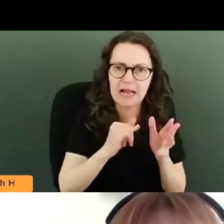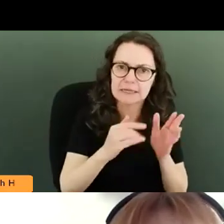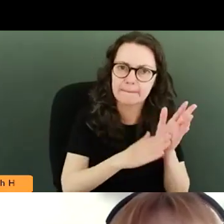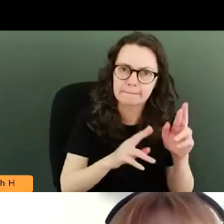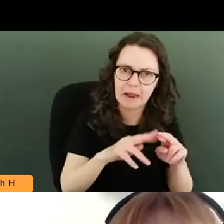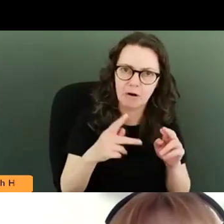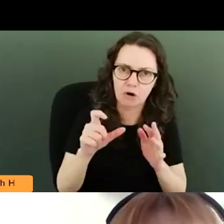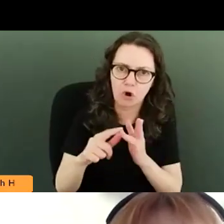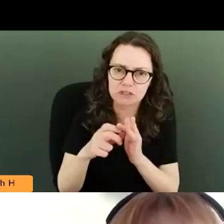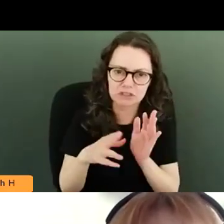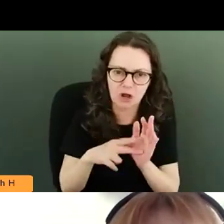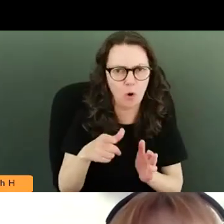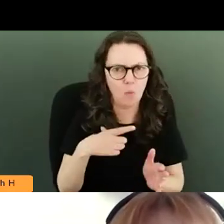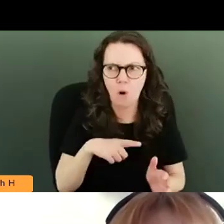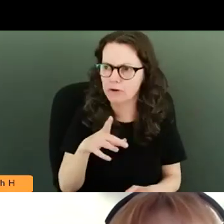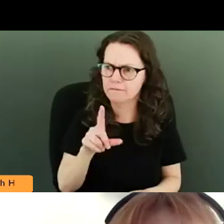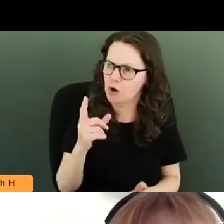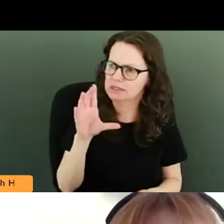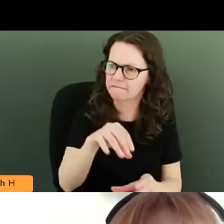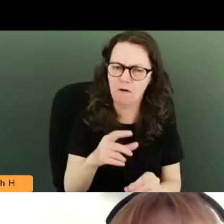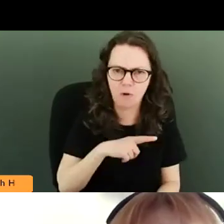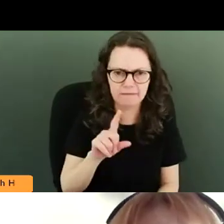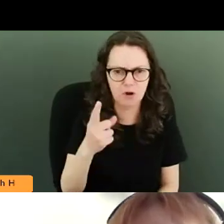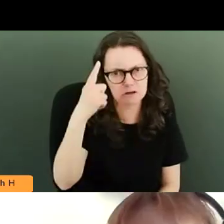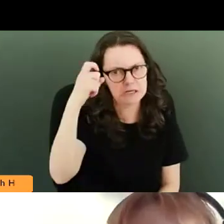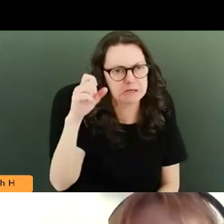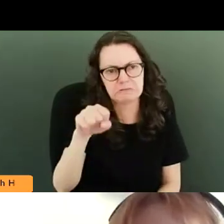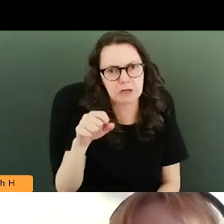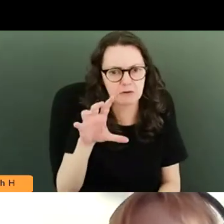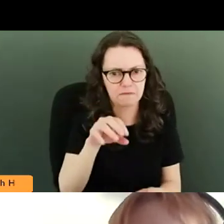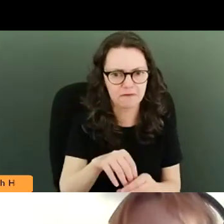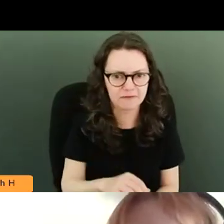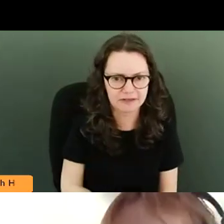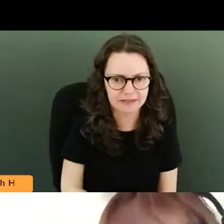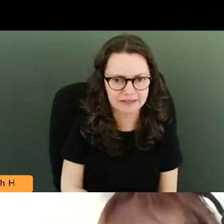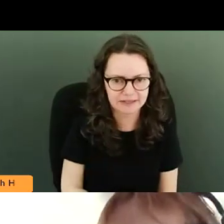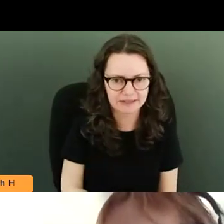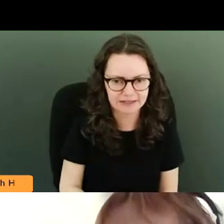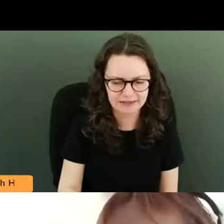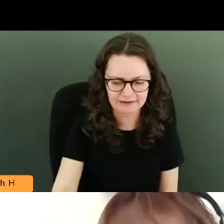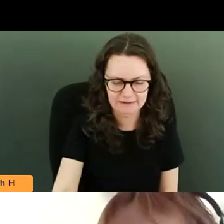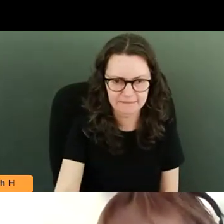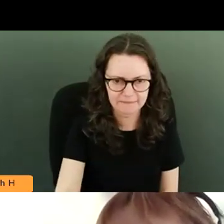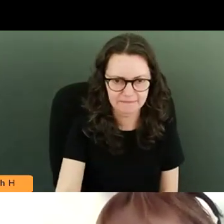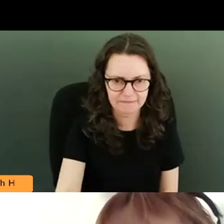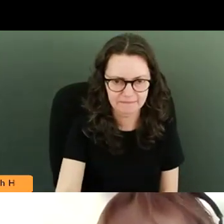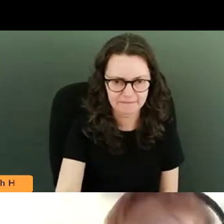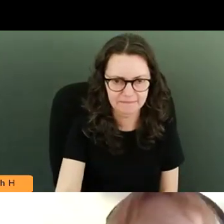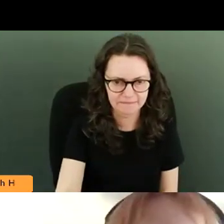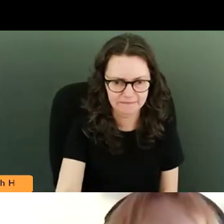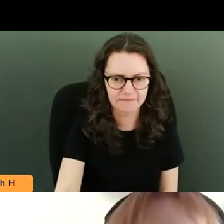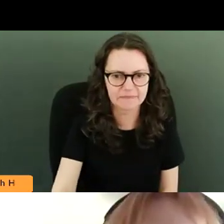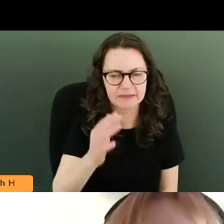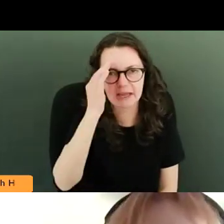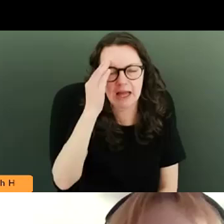co-designer. What motivated to get you involved in the project? Great question. Thanks, Jason. First of all,